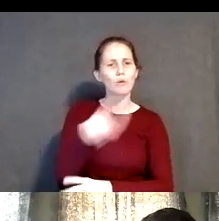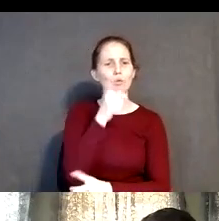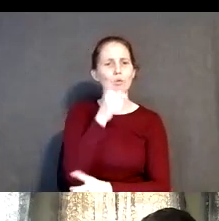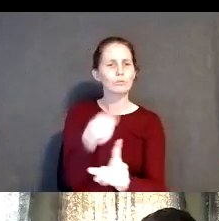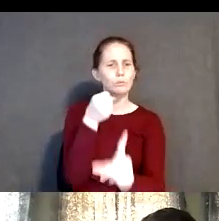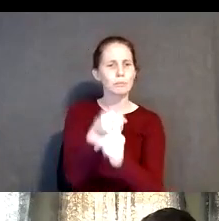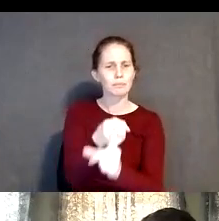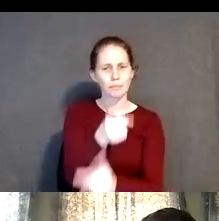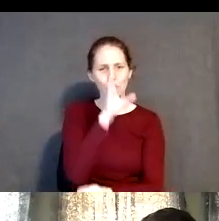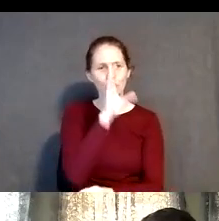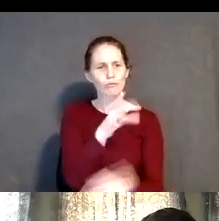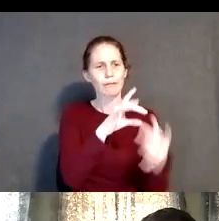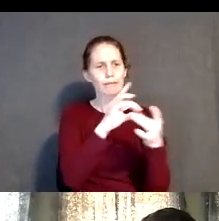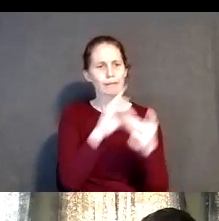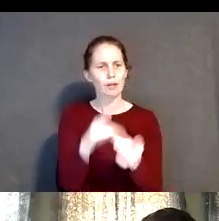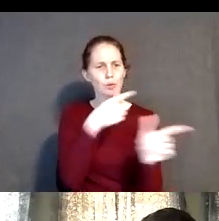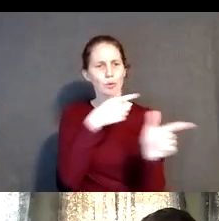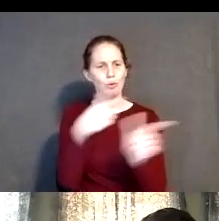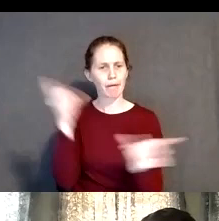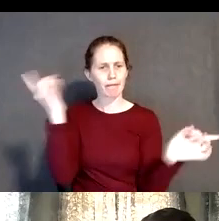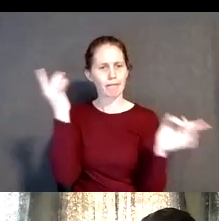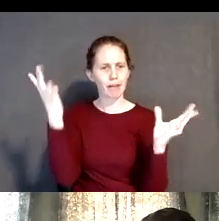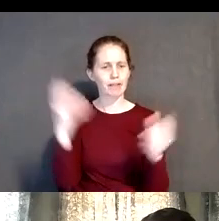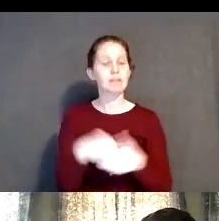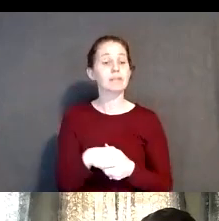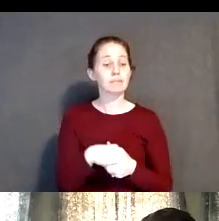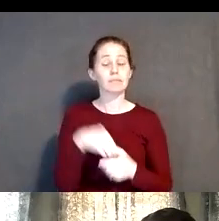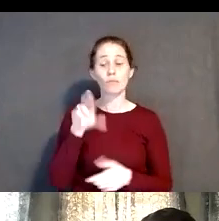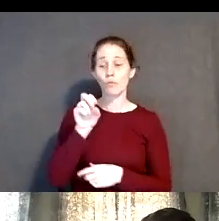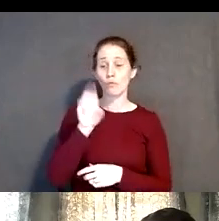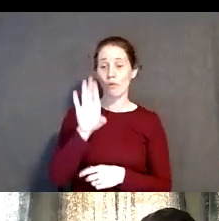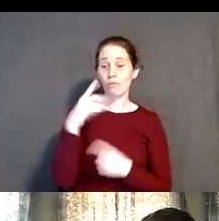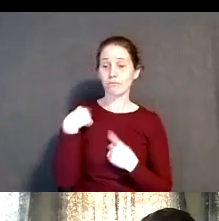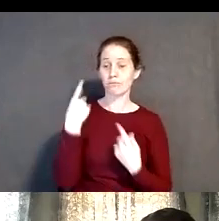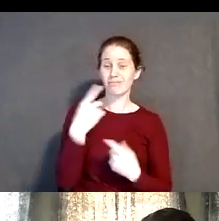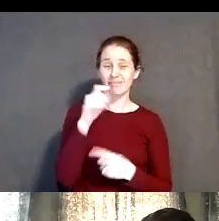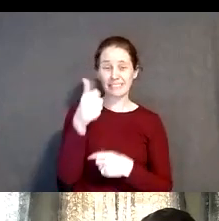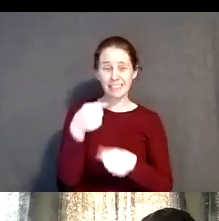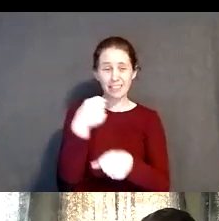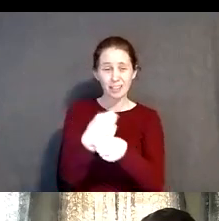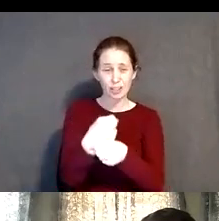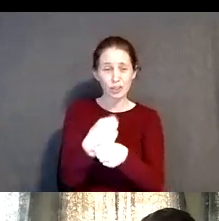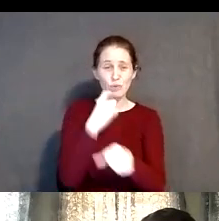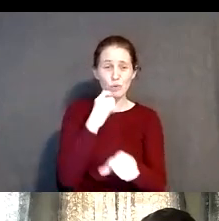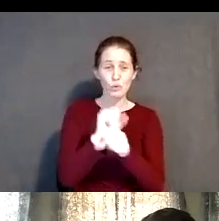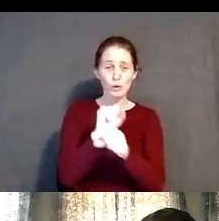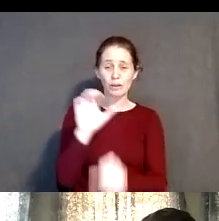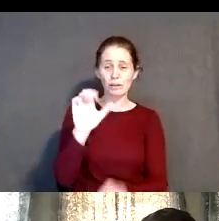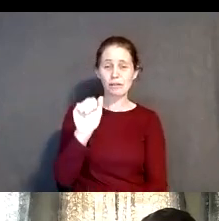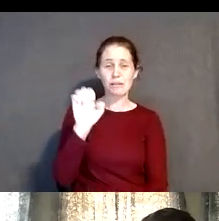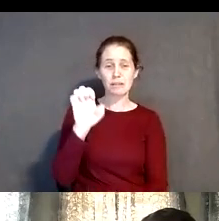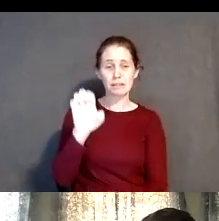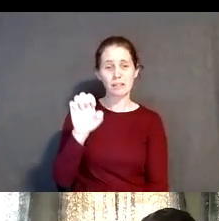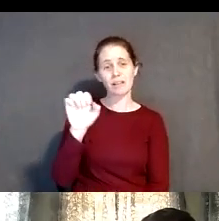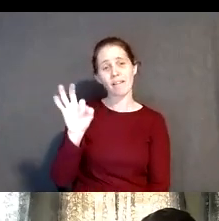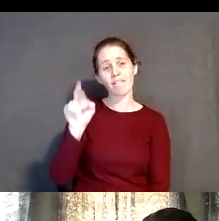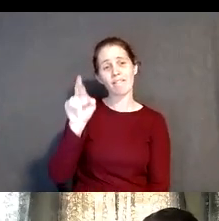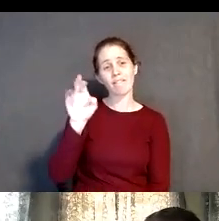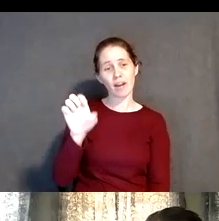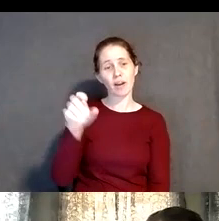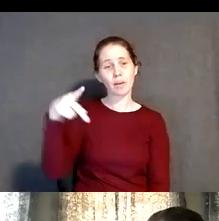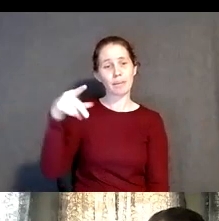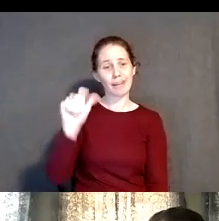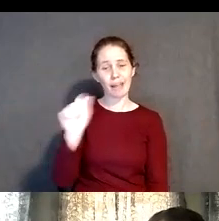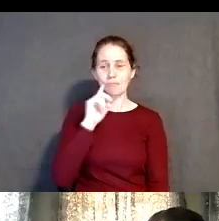by gun violence. And whereas Rob has spent his decade at Ceasefire PA, forging strong relationships